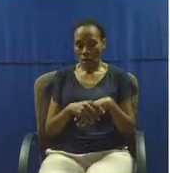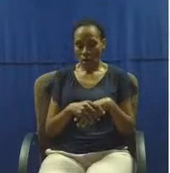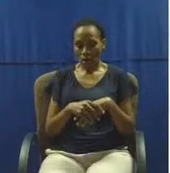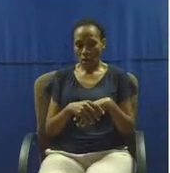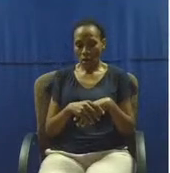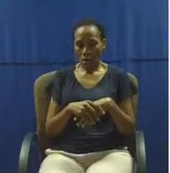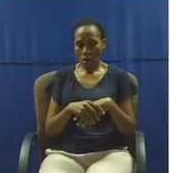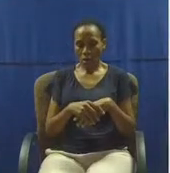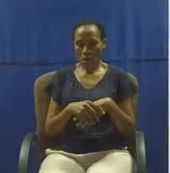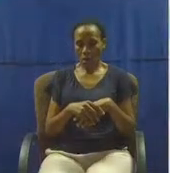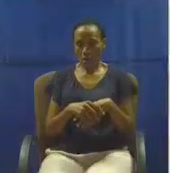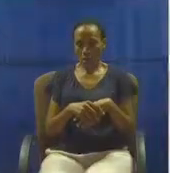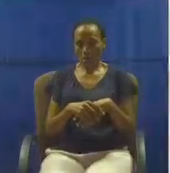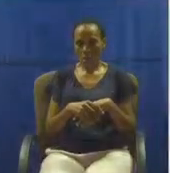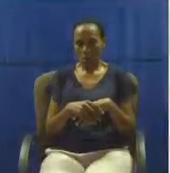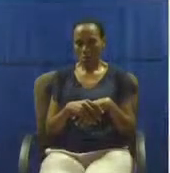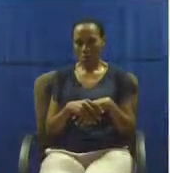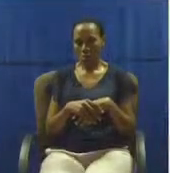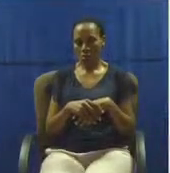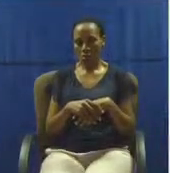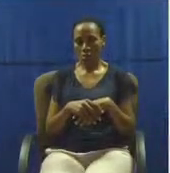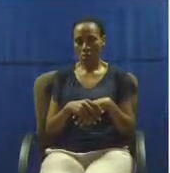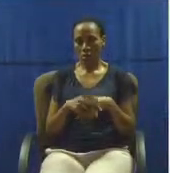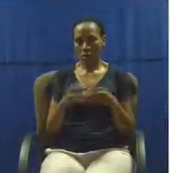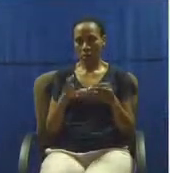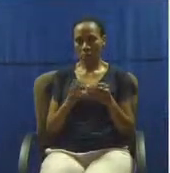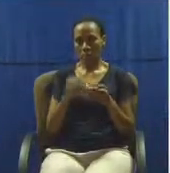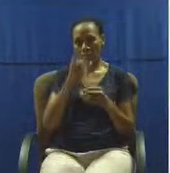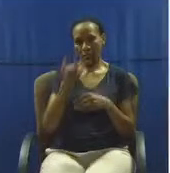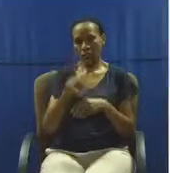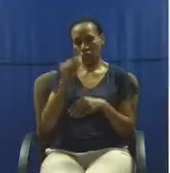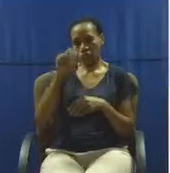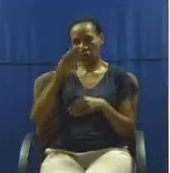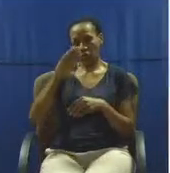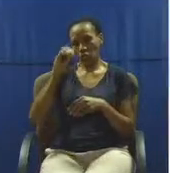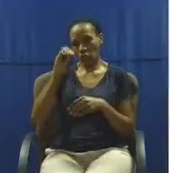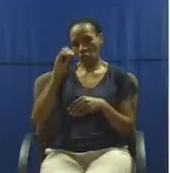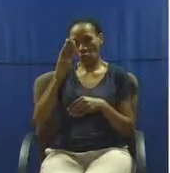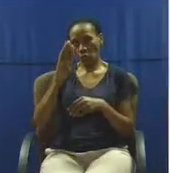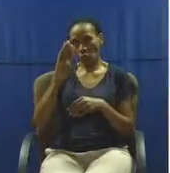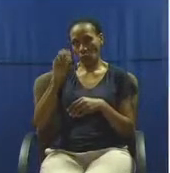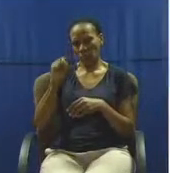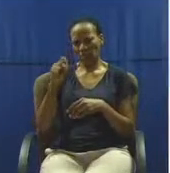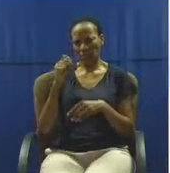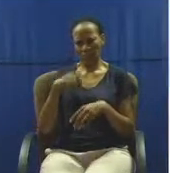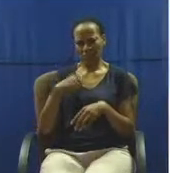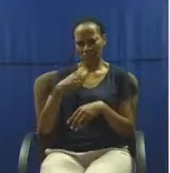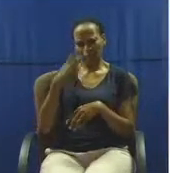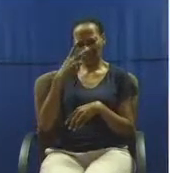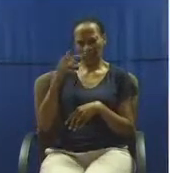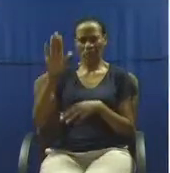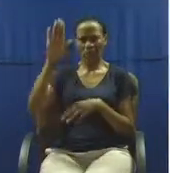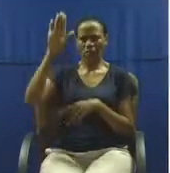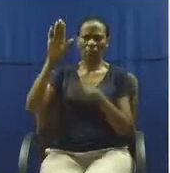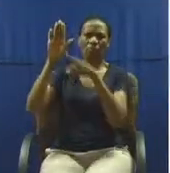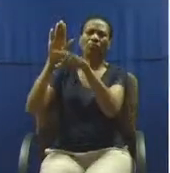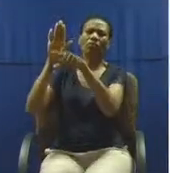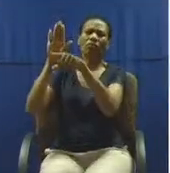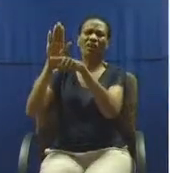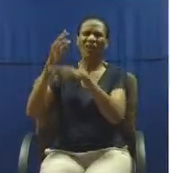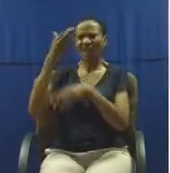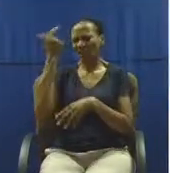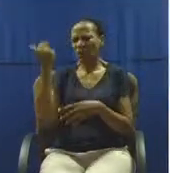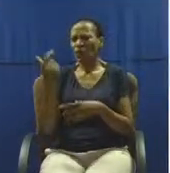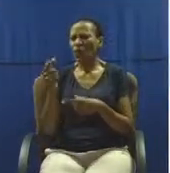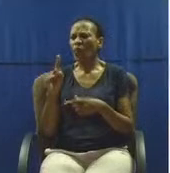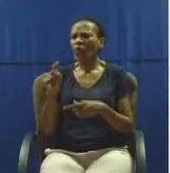will be asked by Honorable F. Jacobs from the Chamber, but I see there's a hand there. I don't know whether it's a point of order.